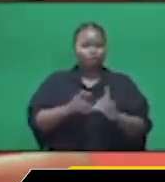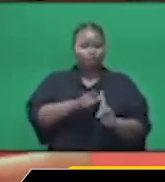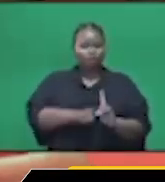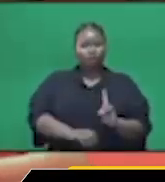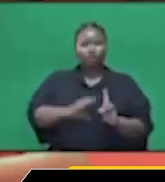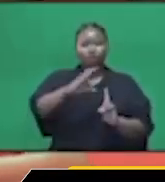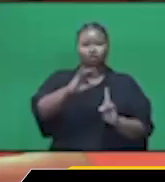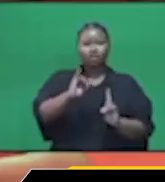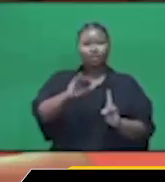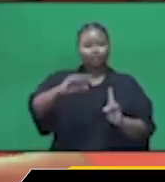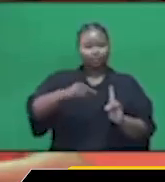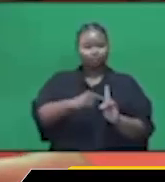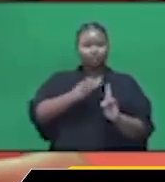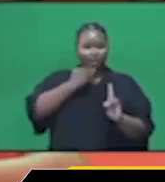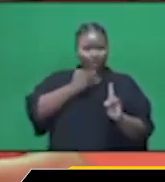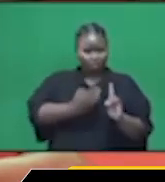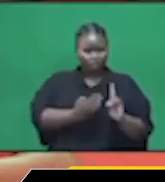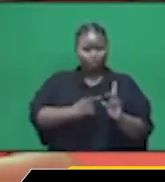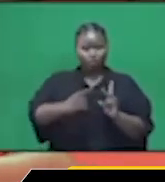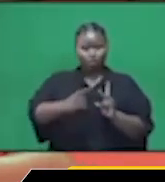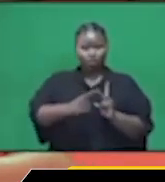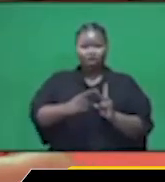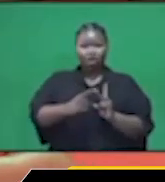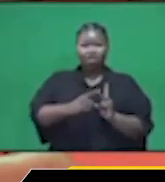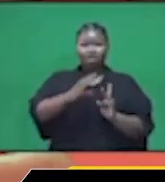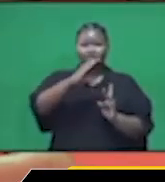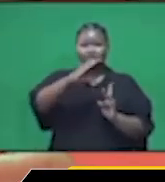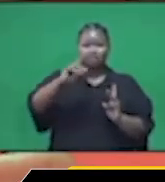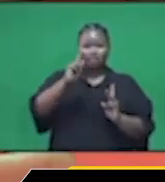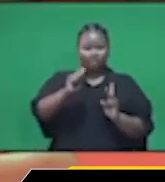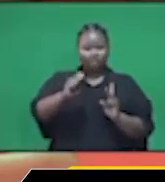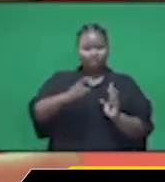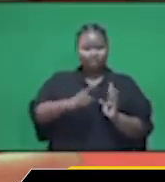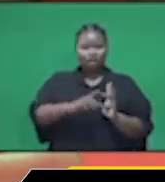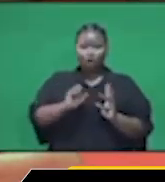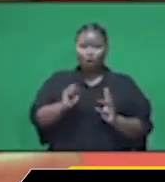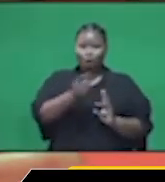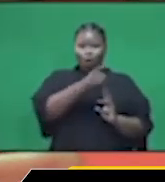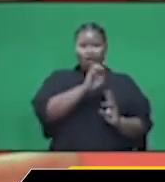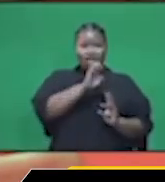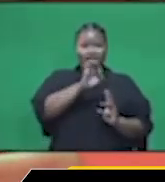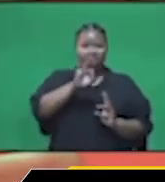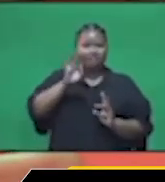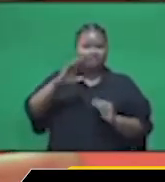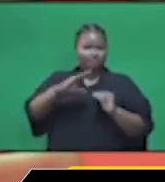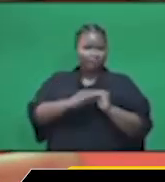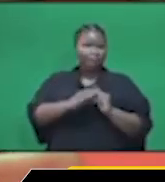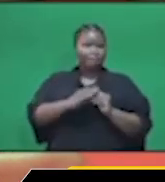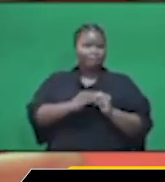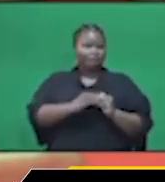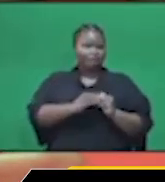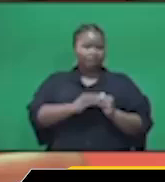CIC, ke lebohe the CCT, and all the EFF members for the invite.